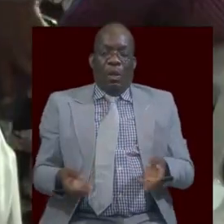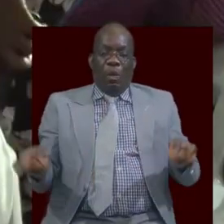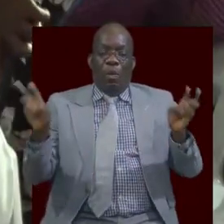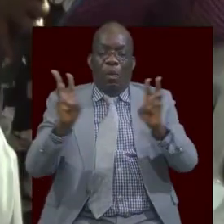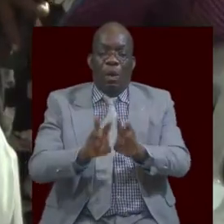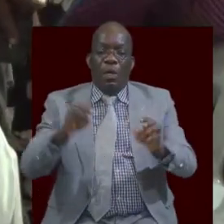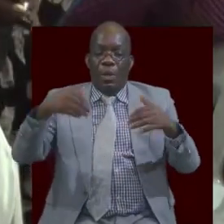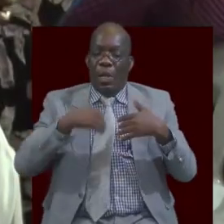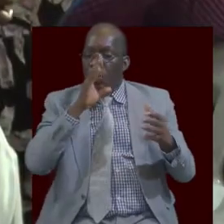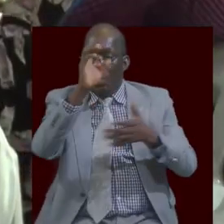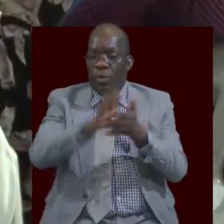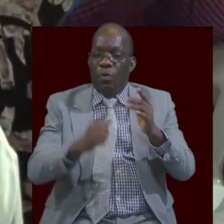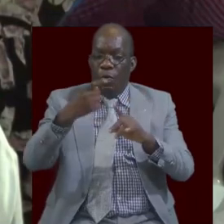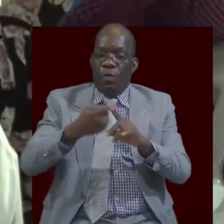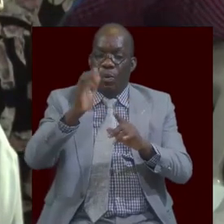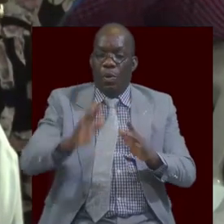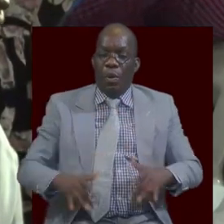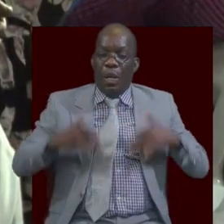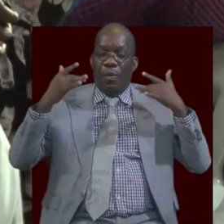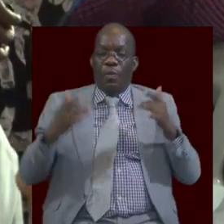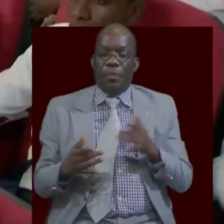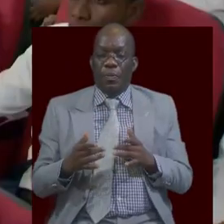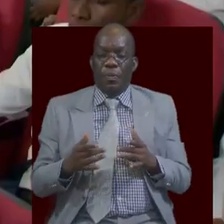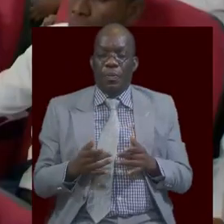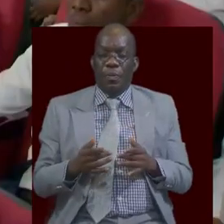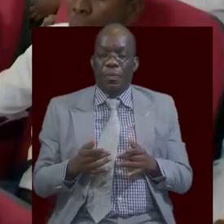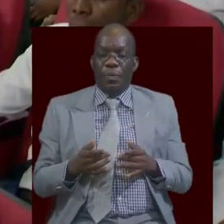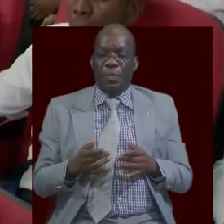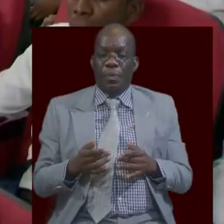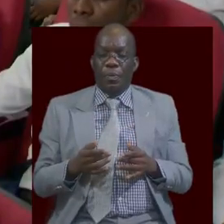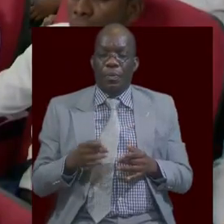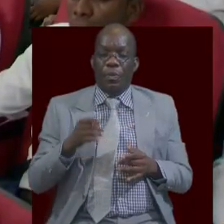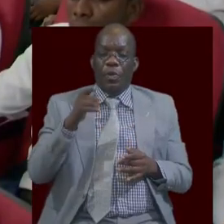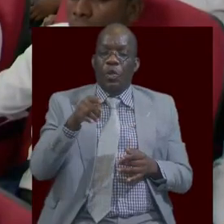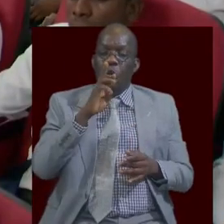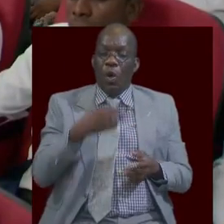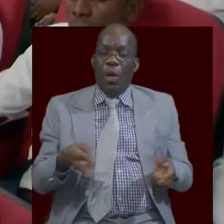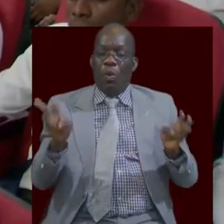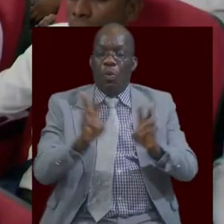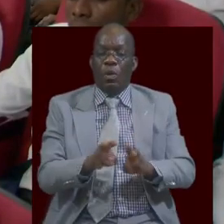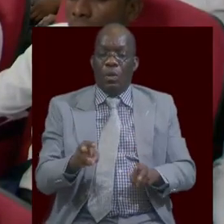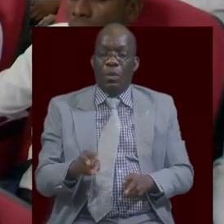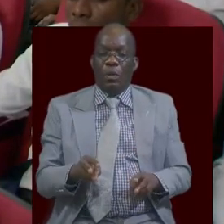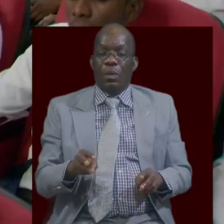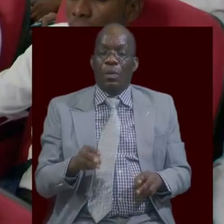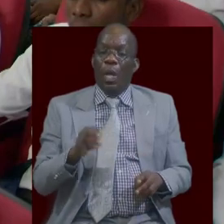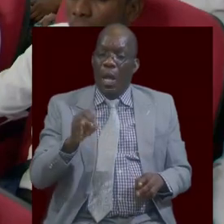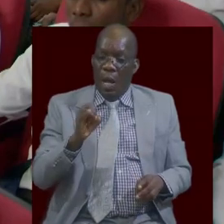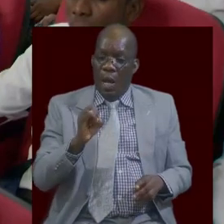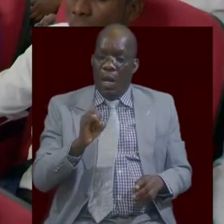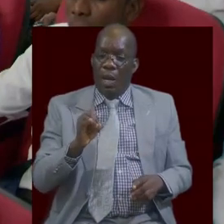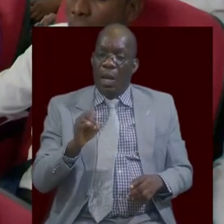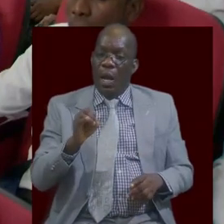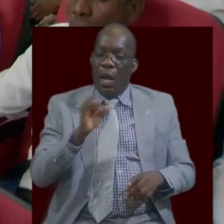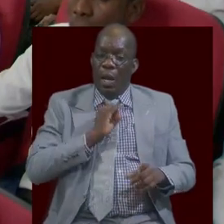has been taken away from my life. You are worthy. I said you are worthy. And